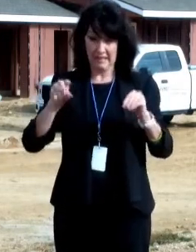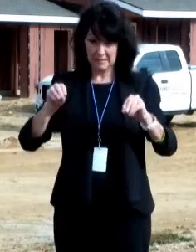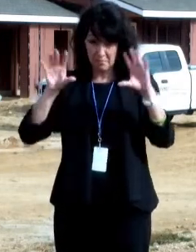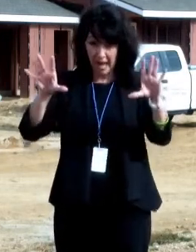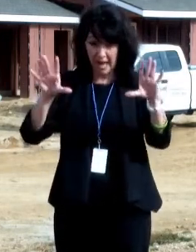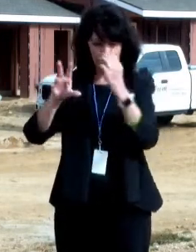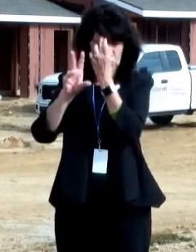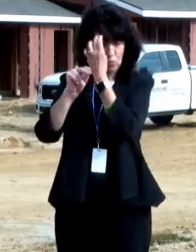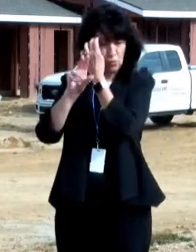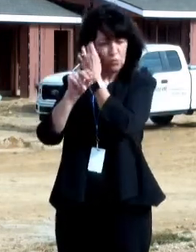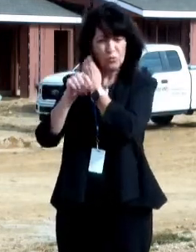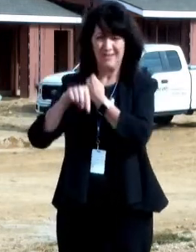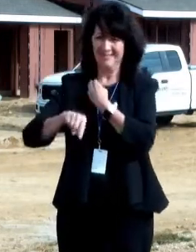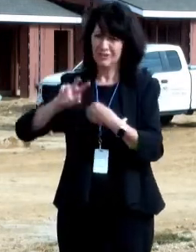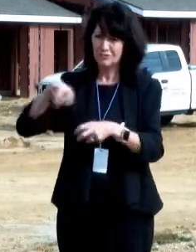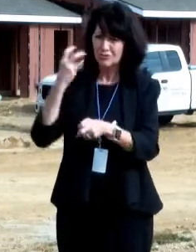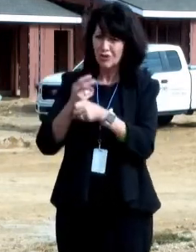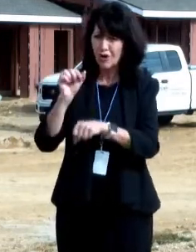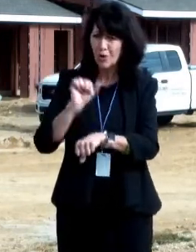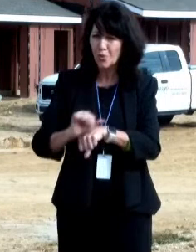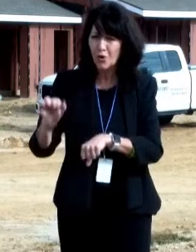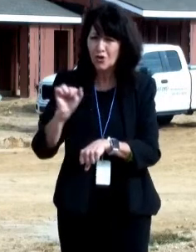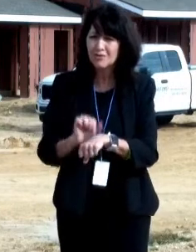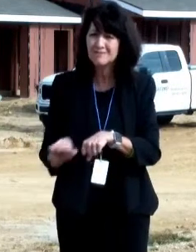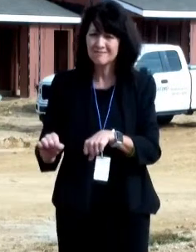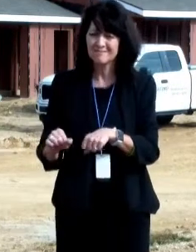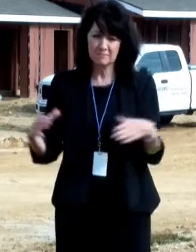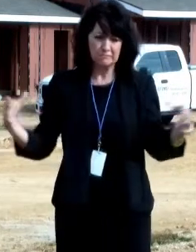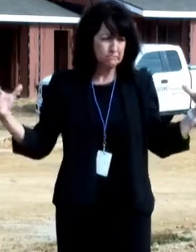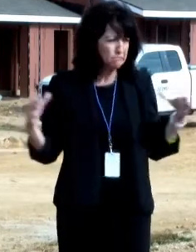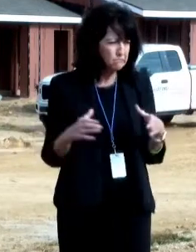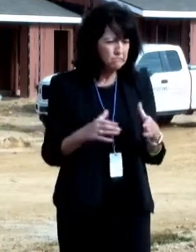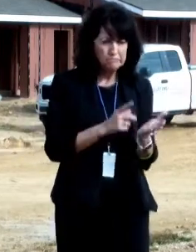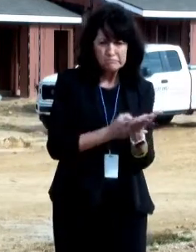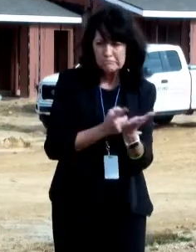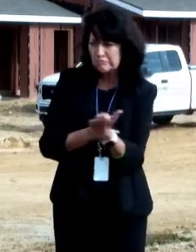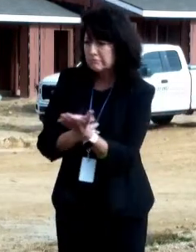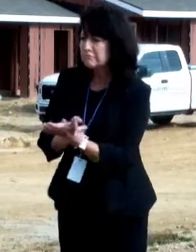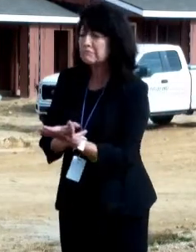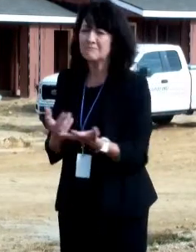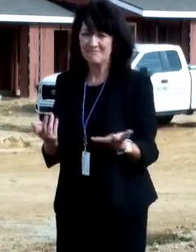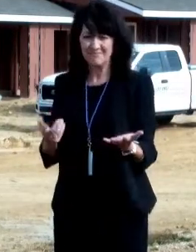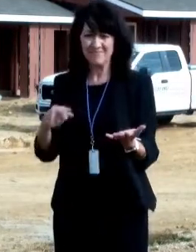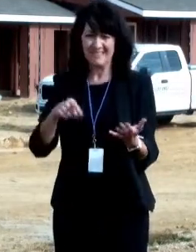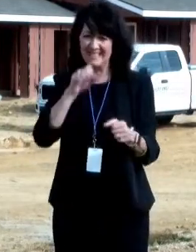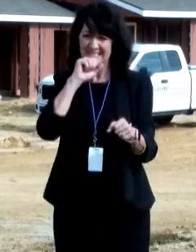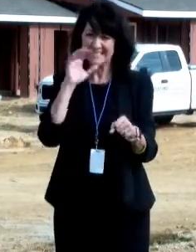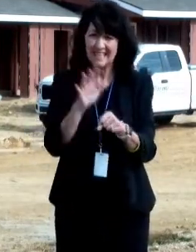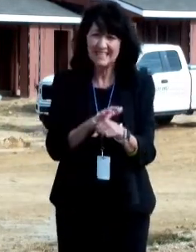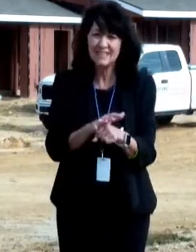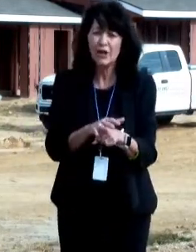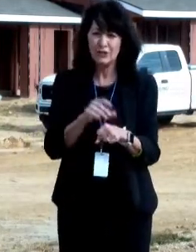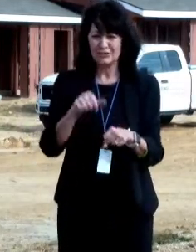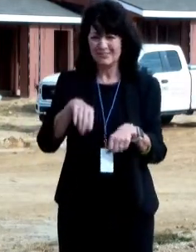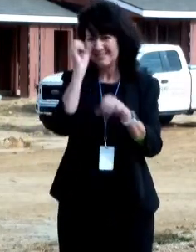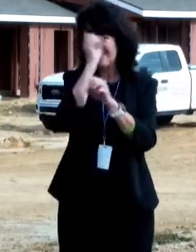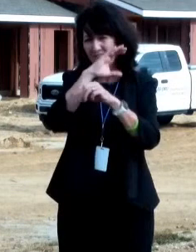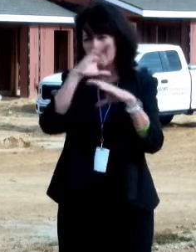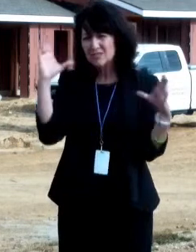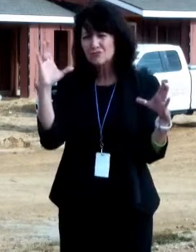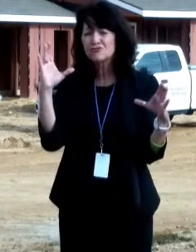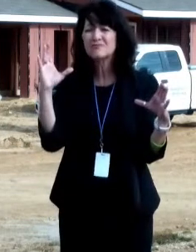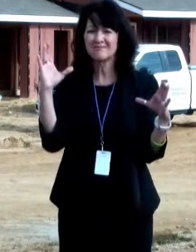This was hard work. This was work. This was dedication. This was a vision, as Chris